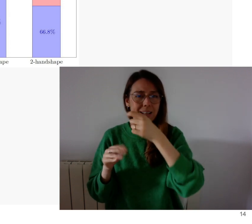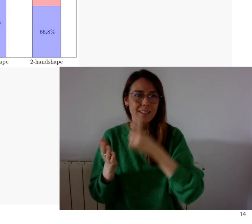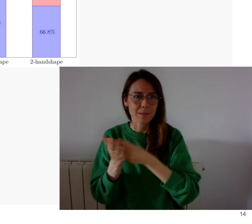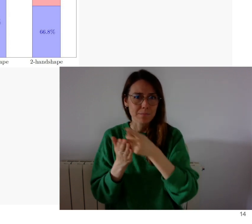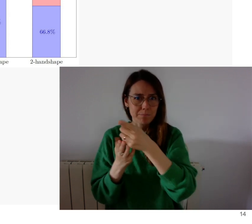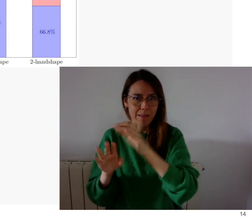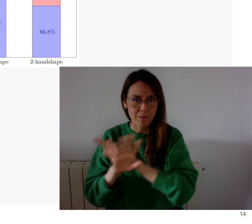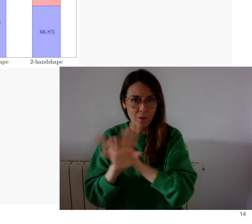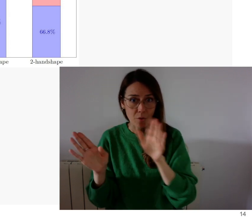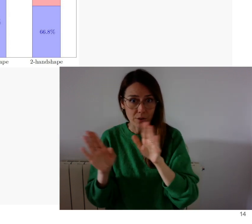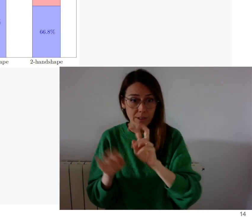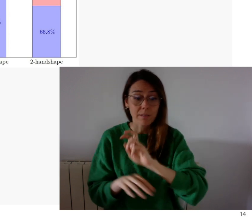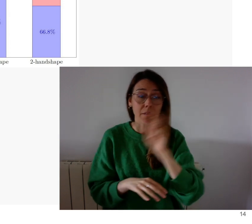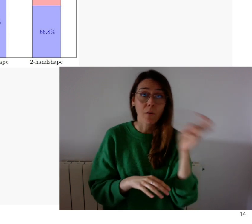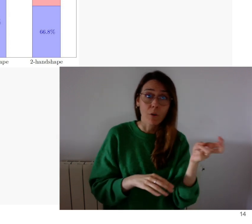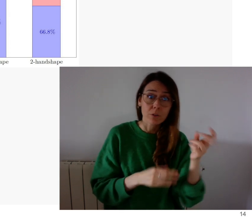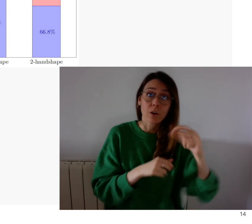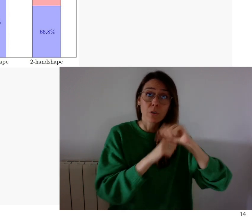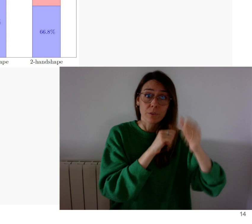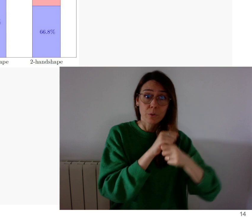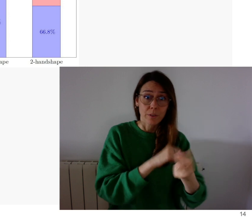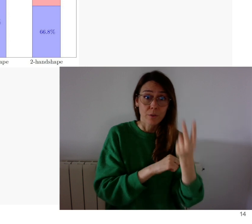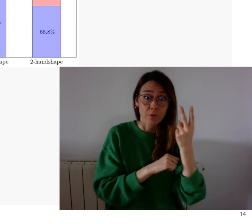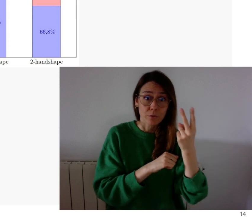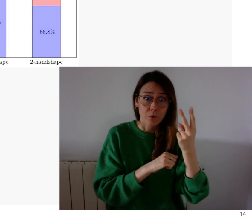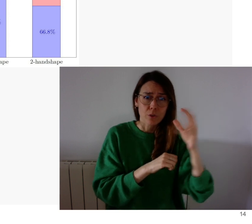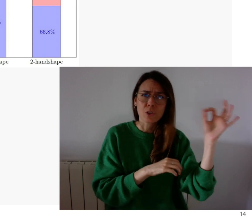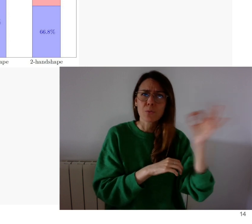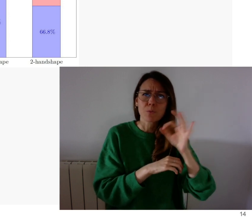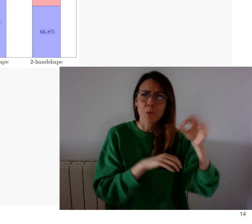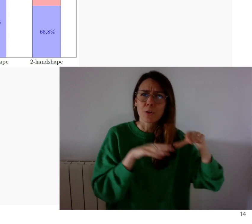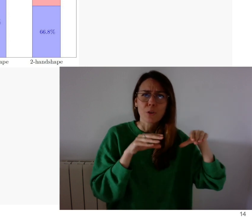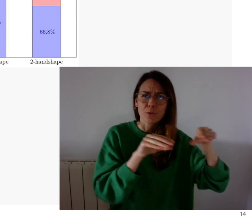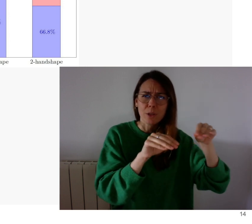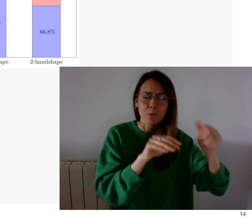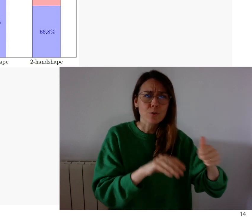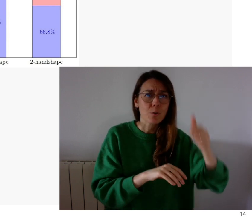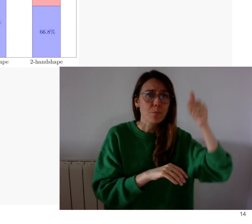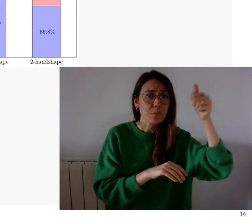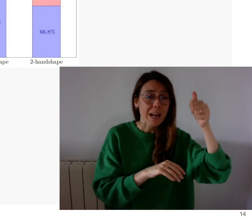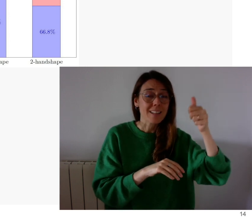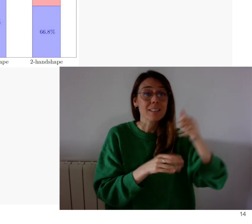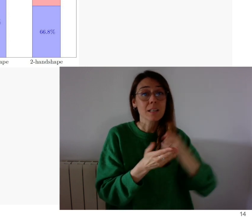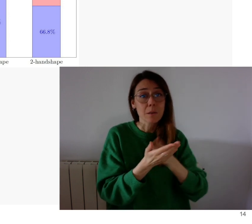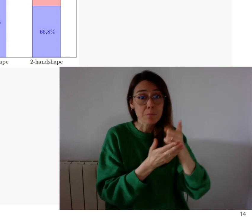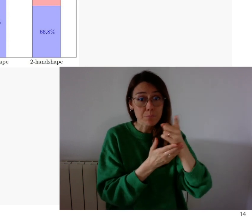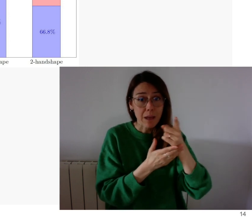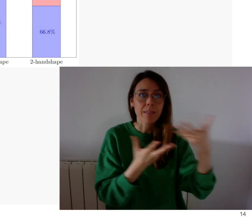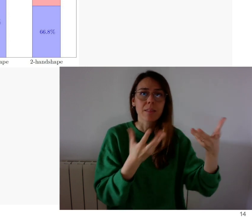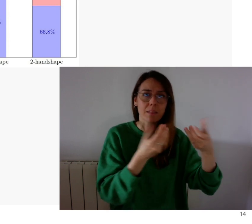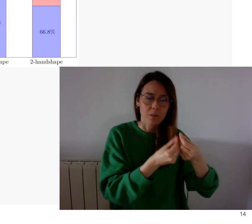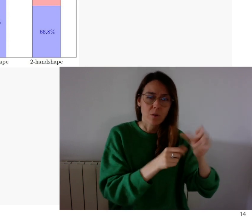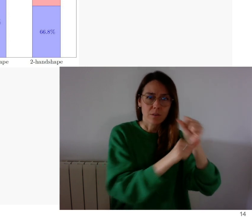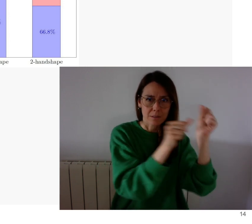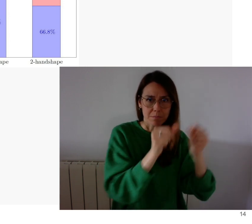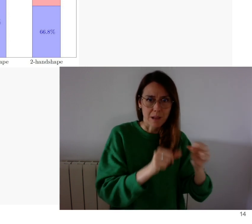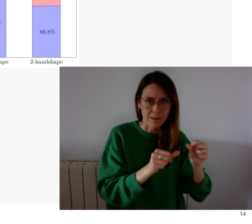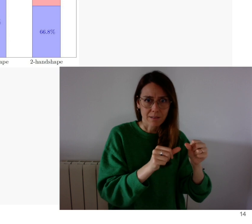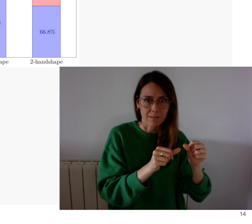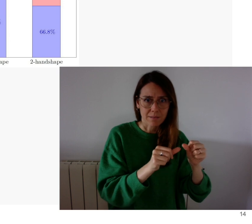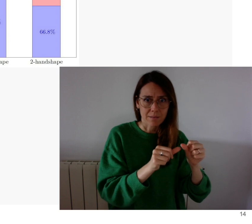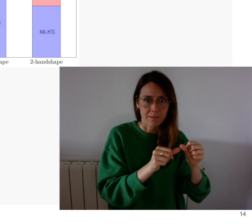with the violet color, while the 2 handshape was used proportionally more often